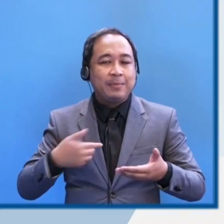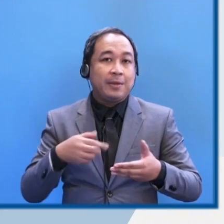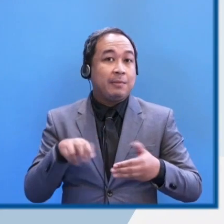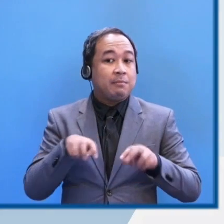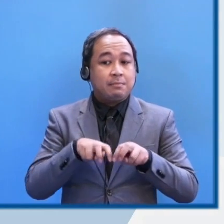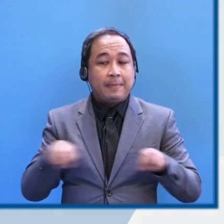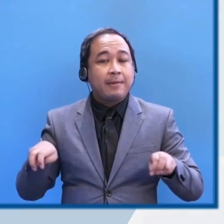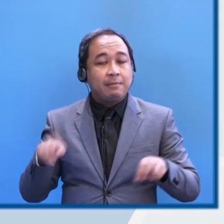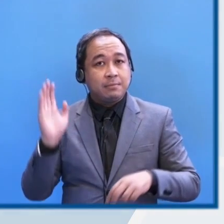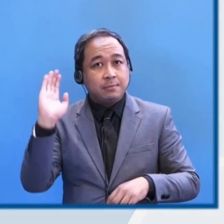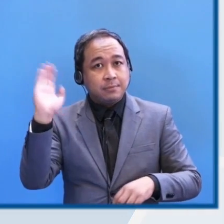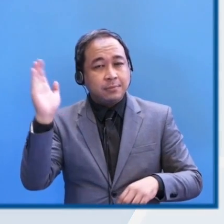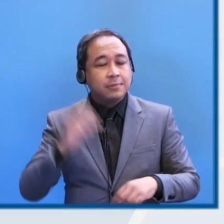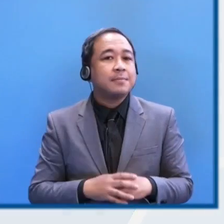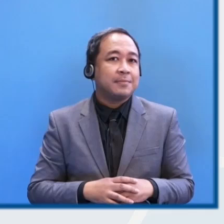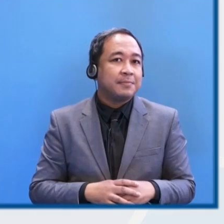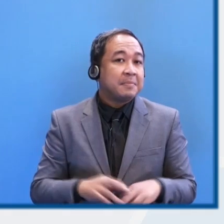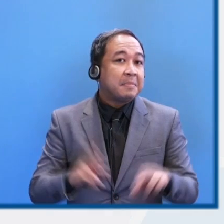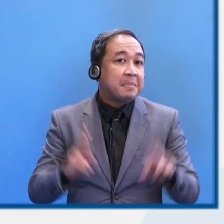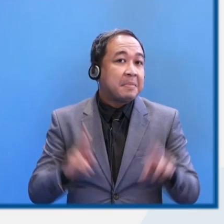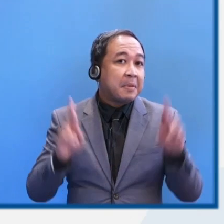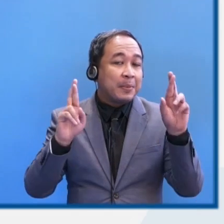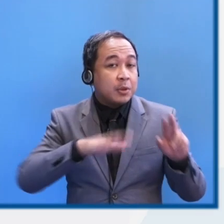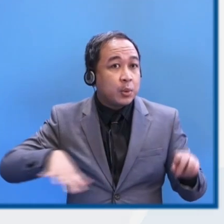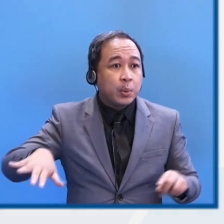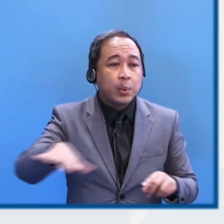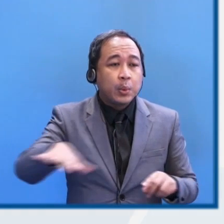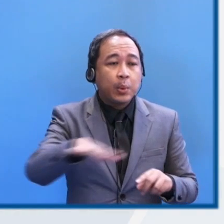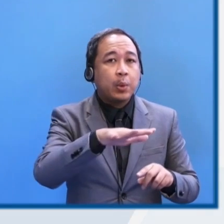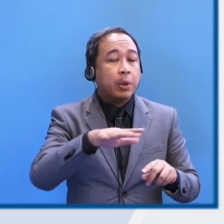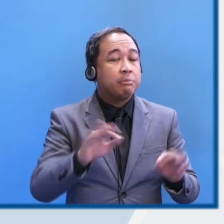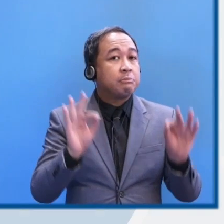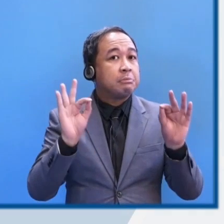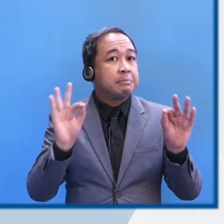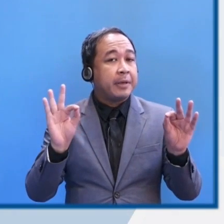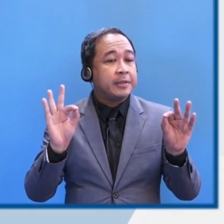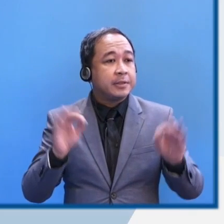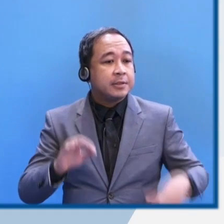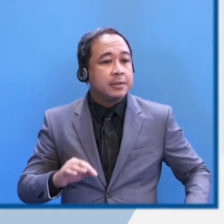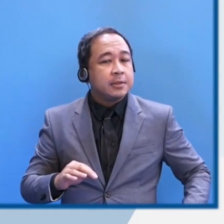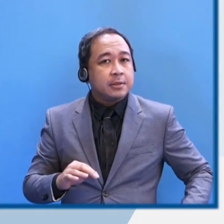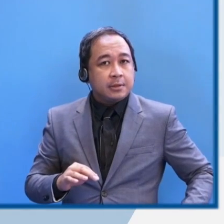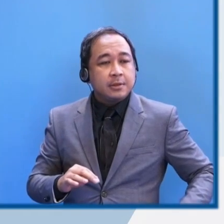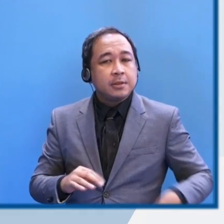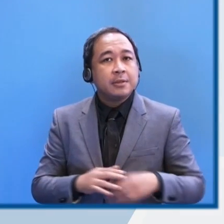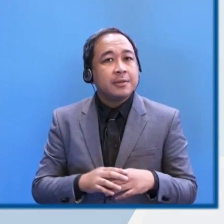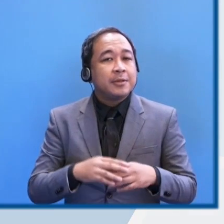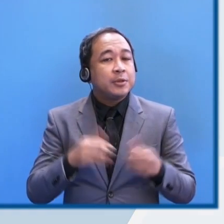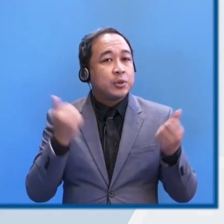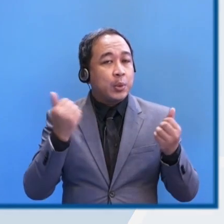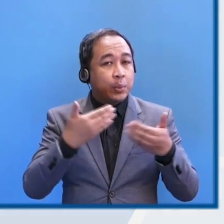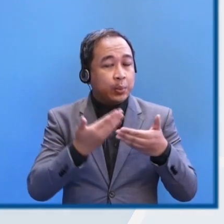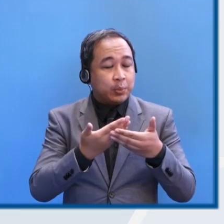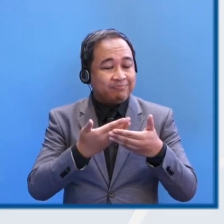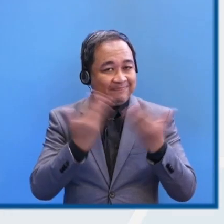and I wish you all the best for anything and everything that you are doing to reduce risk in the world. Good afternoon, friends